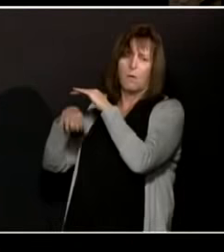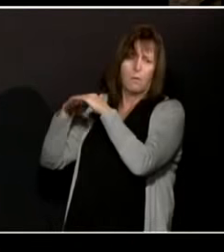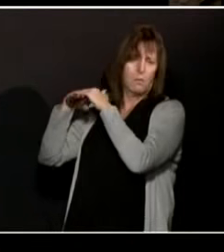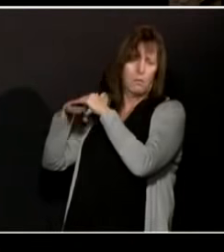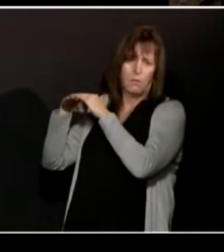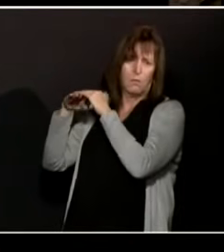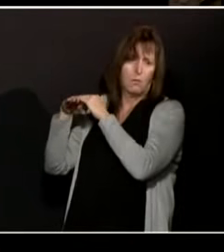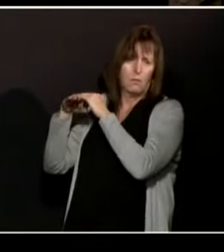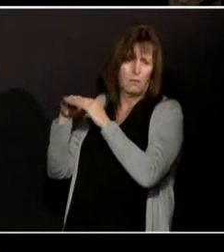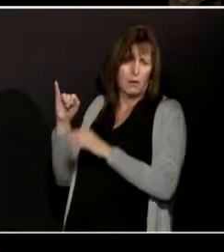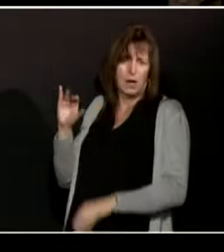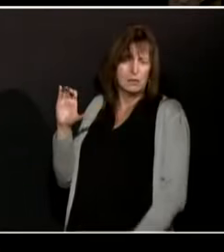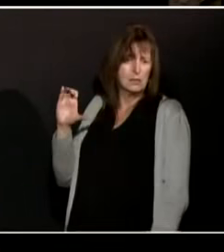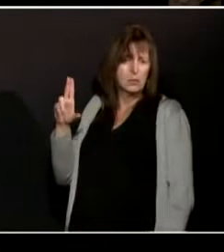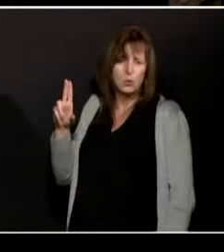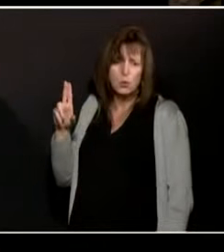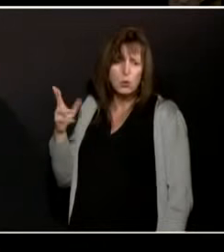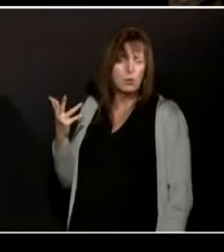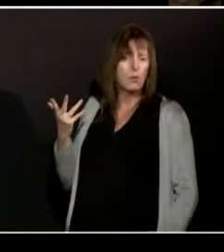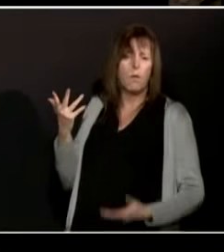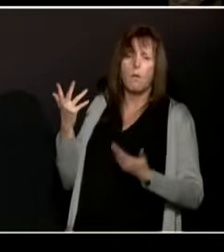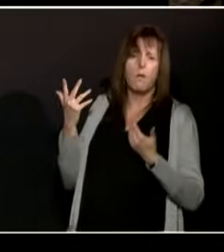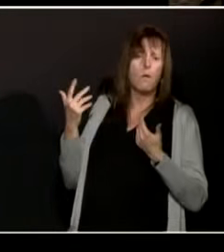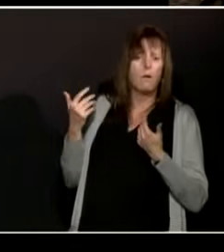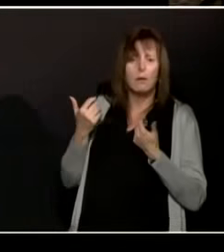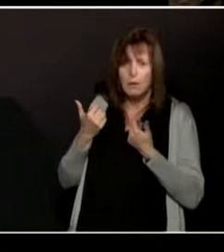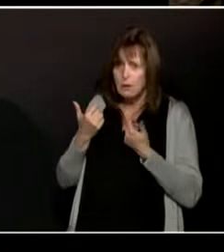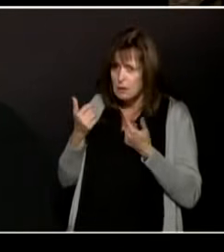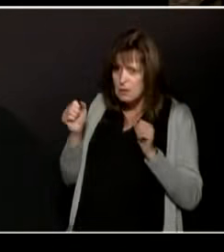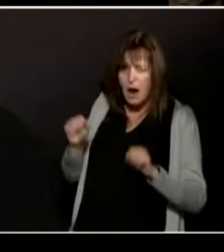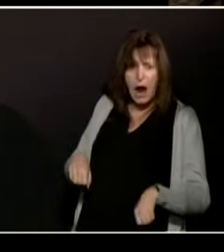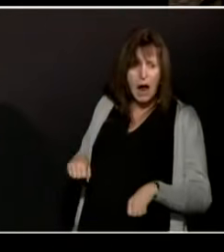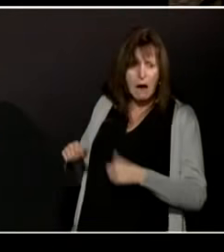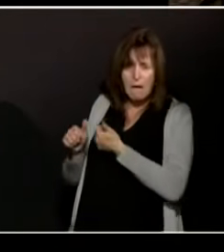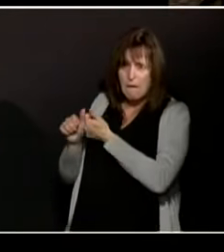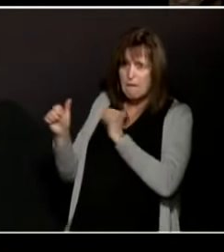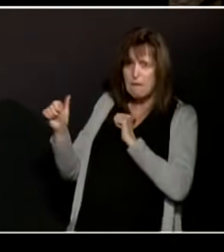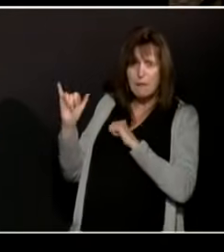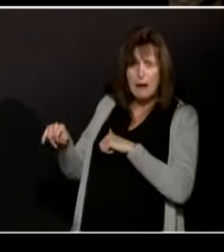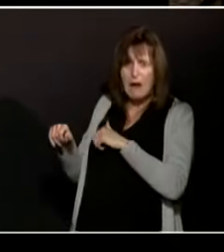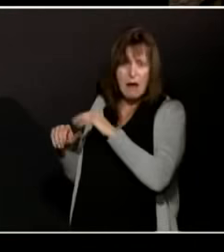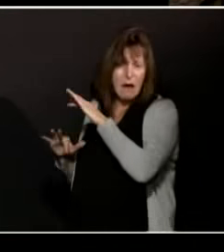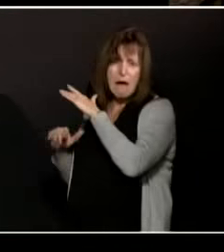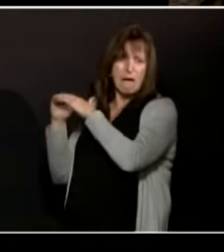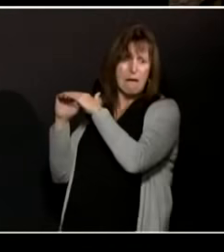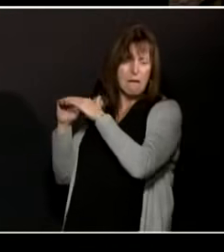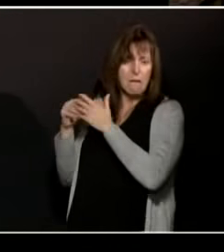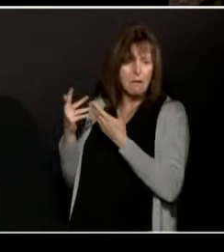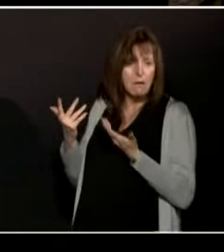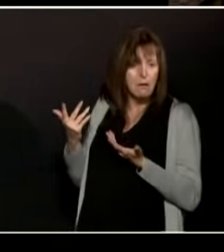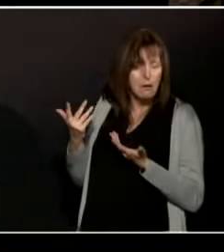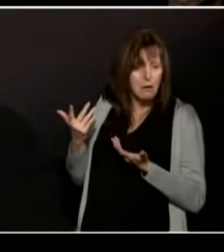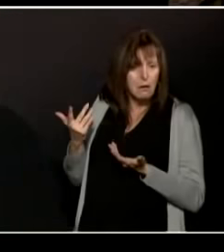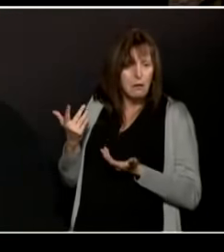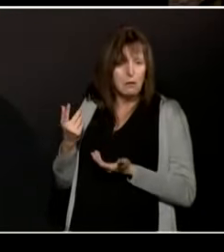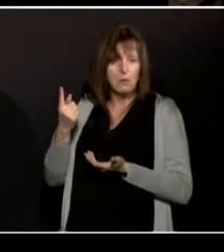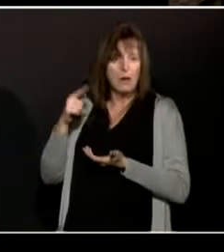that, the numbers that are in that ICU chart, the 1,500 to 2,000 beds?